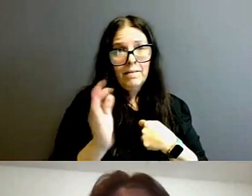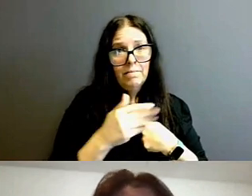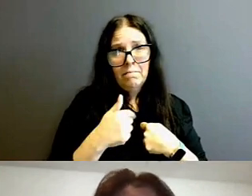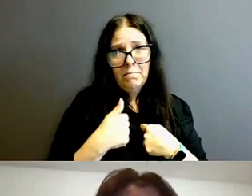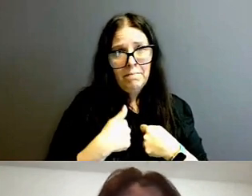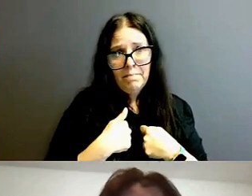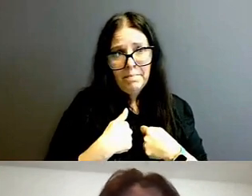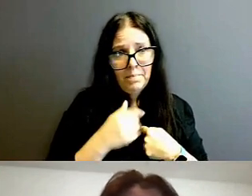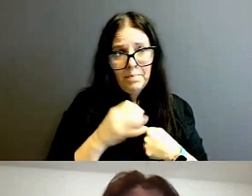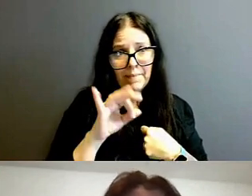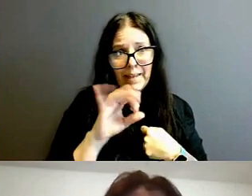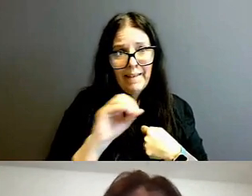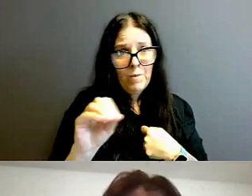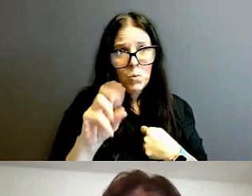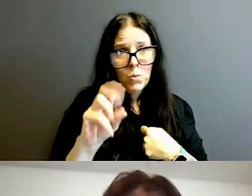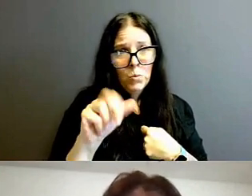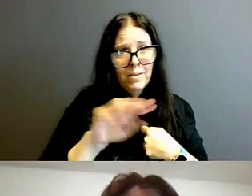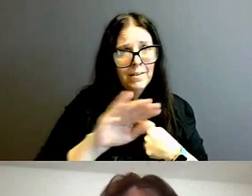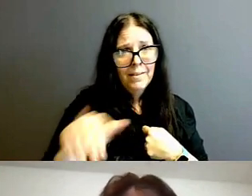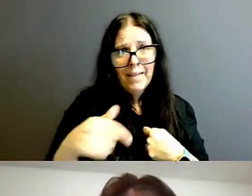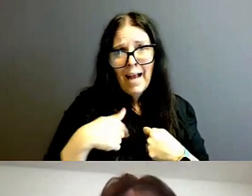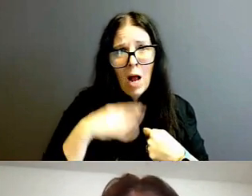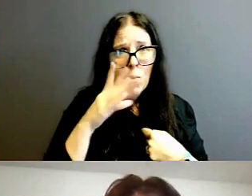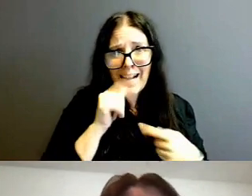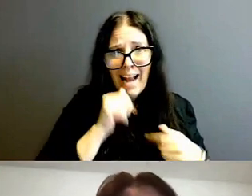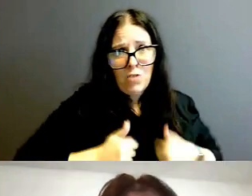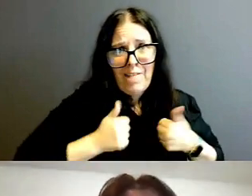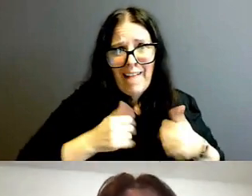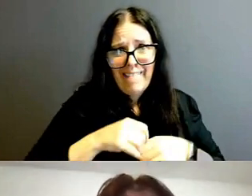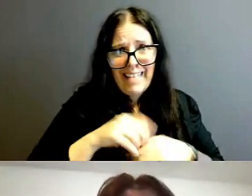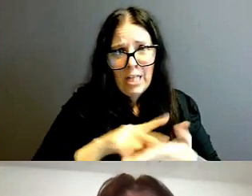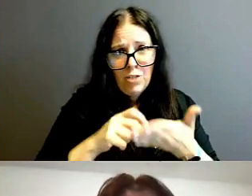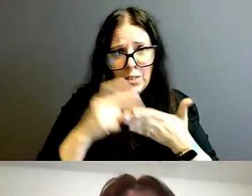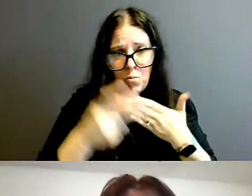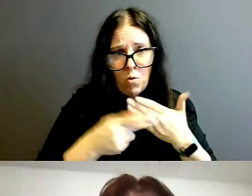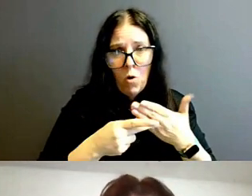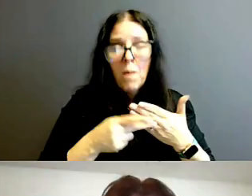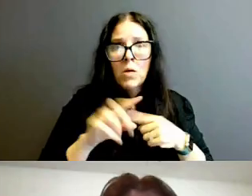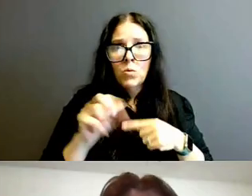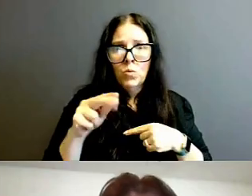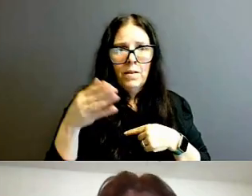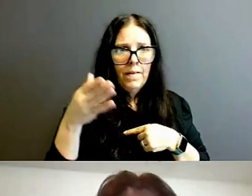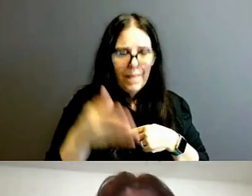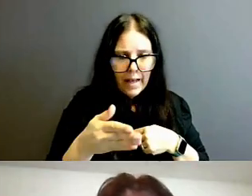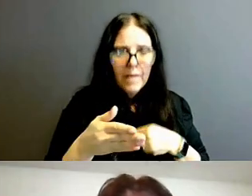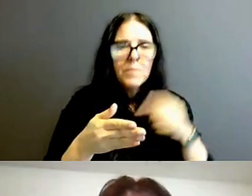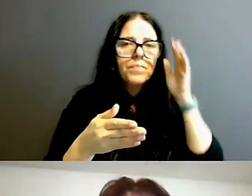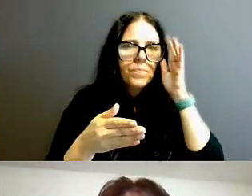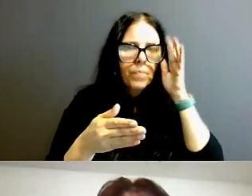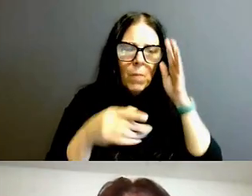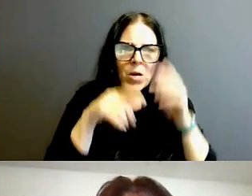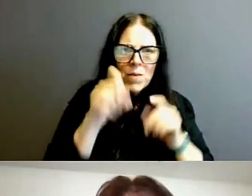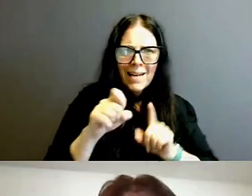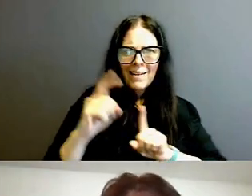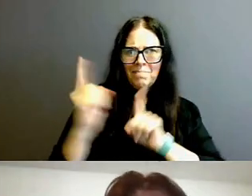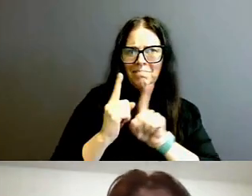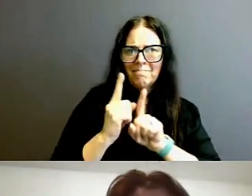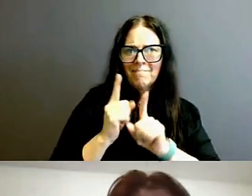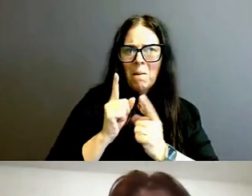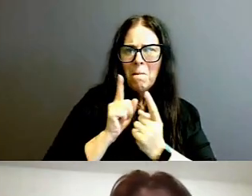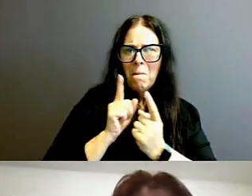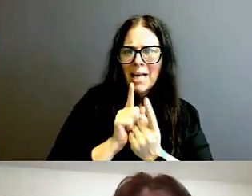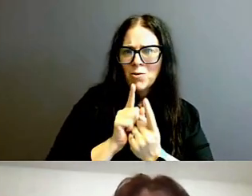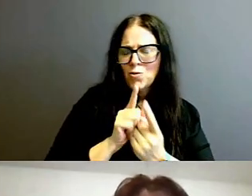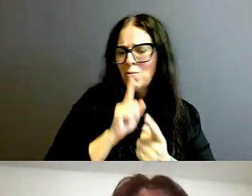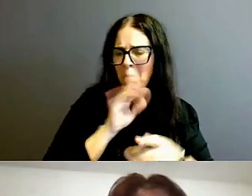literacy if Susan wasn't there, because she was my mentor. So you need such experienced people to mentor you. And that